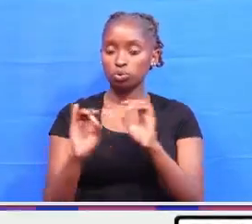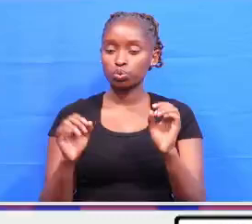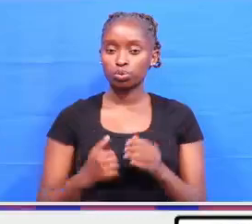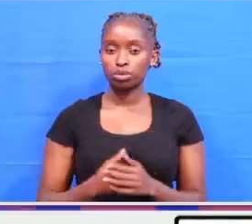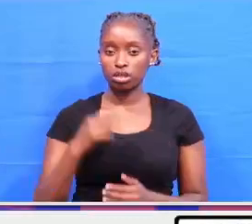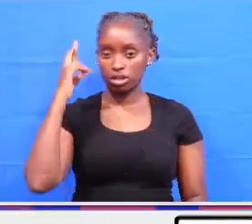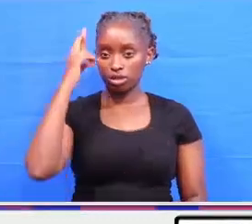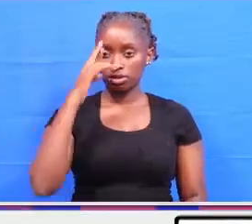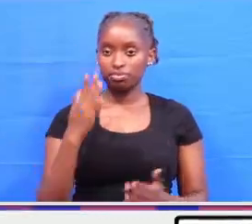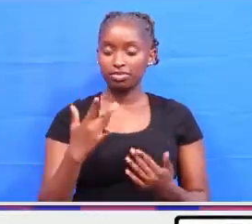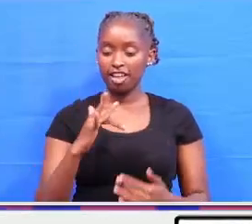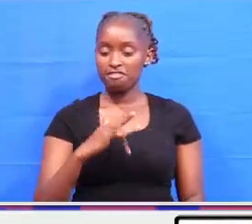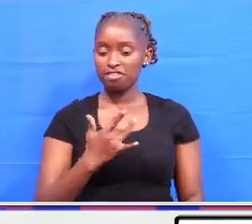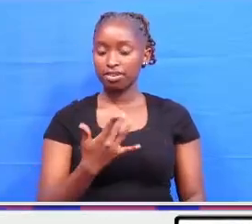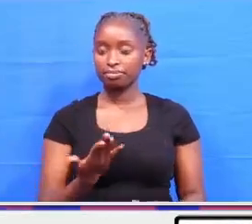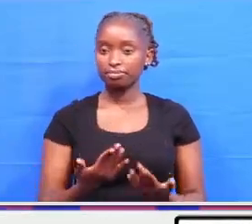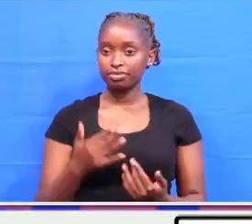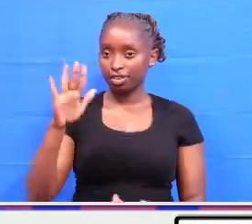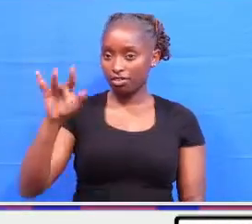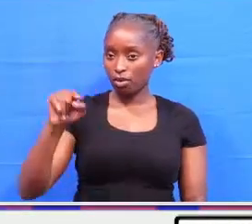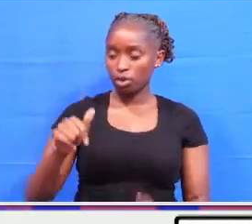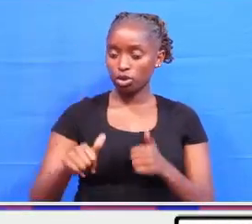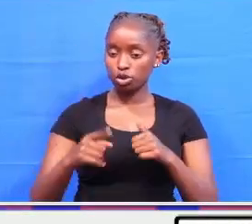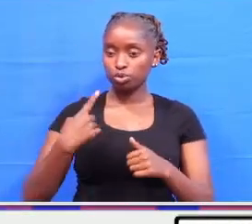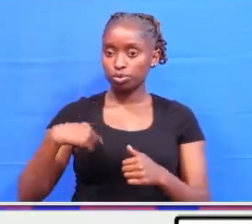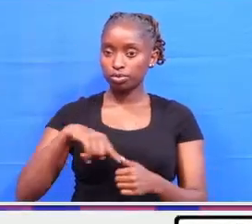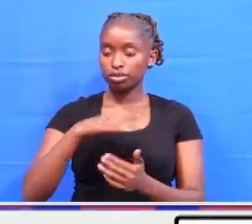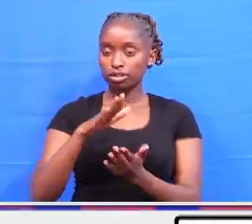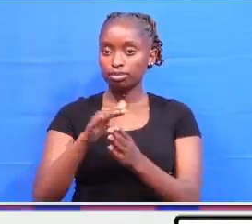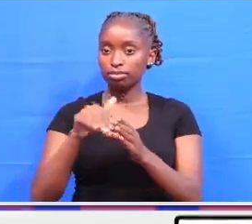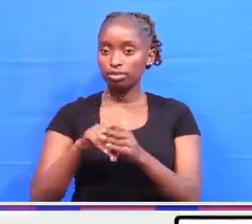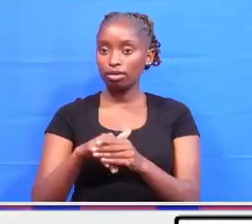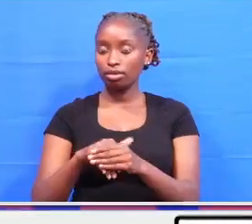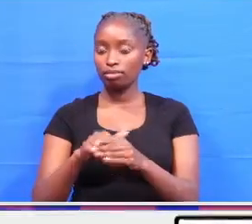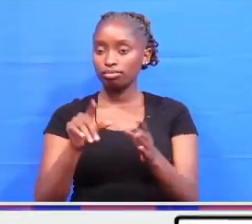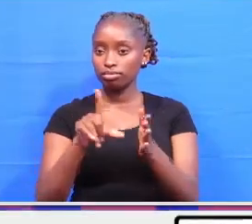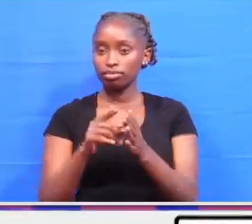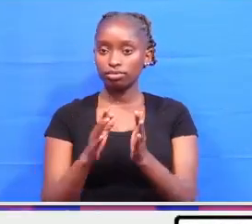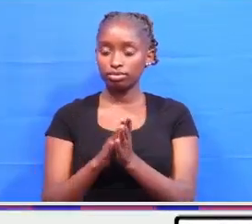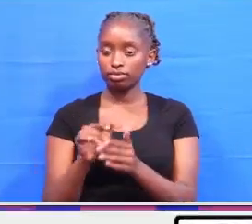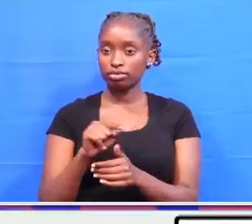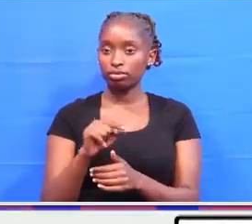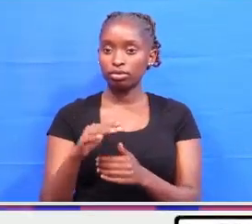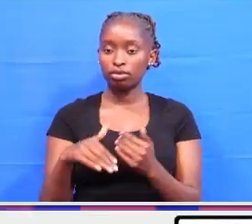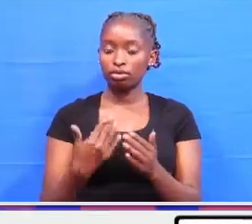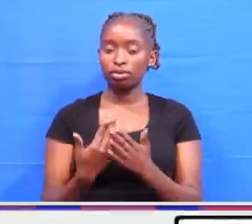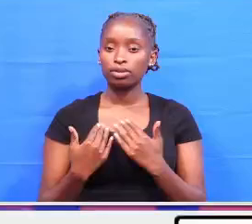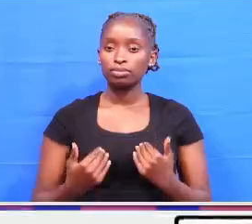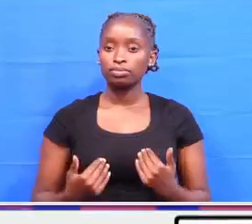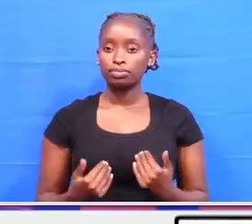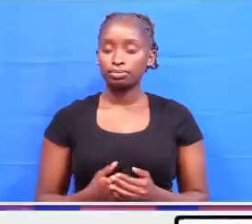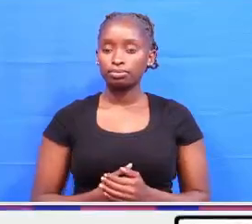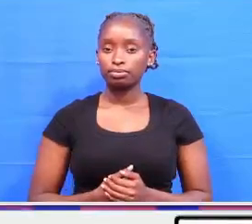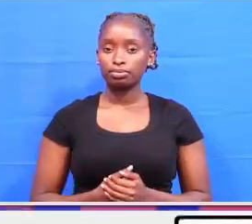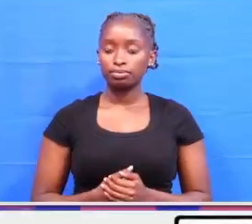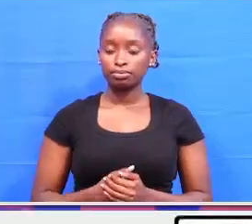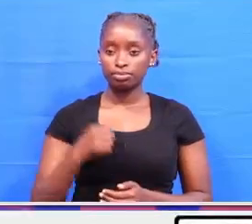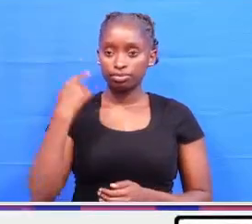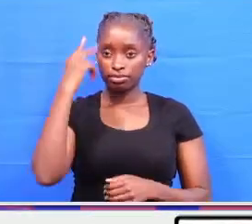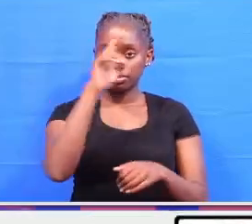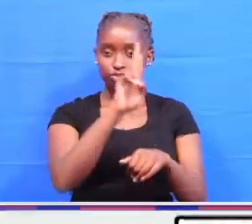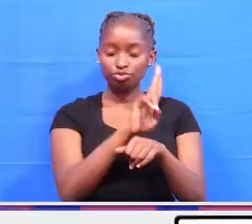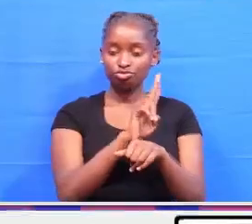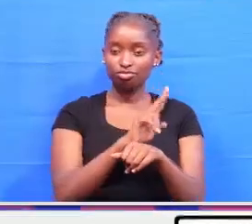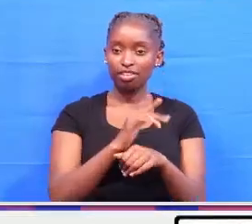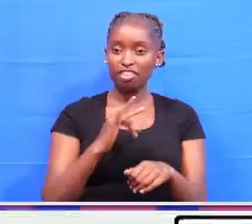because my view is that the 5,000 we are keeping on borrowing and the, mm-hmm, 10, you know, those small amounts that we are keeping on borrowing on, mm-hmm, consumption, mm-hmm, my view